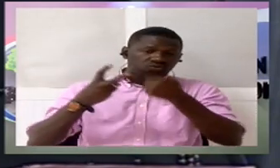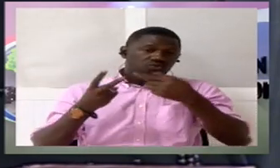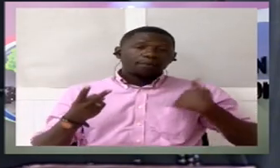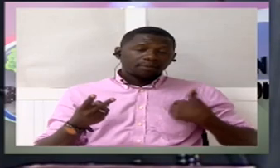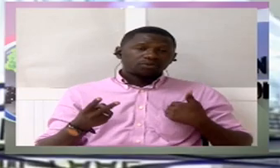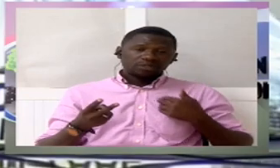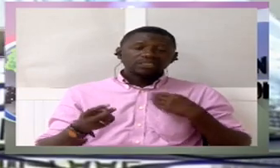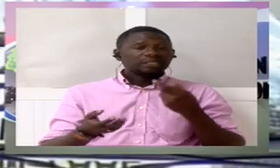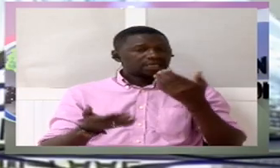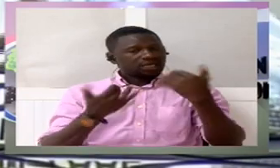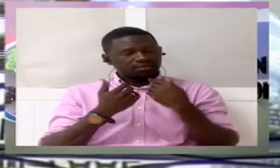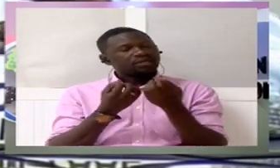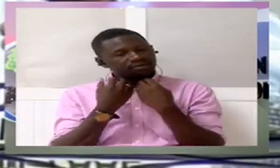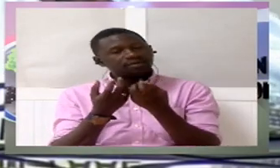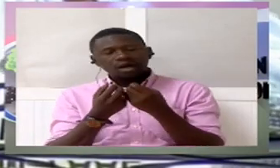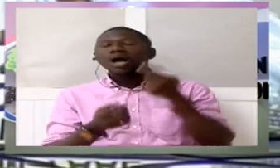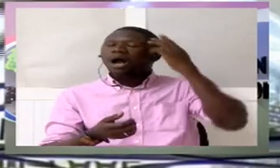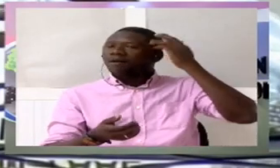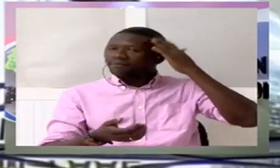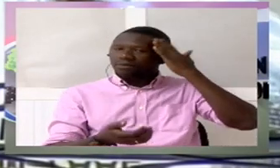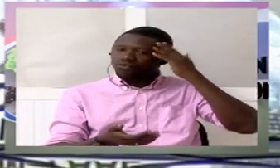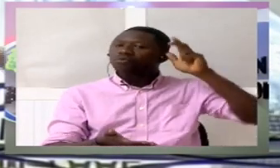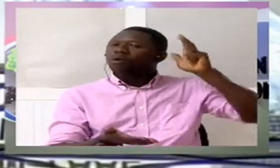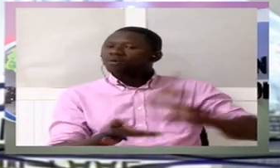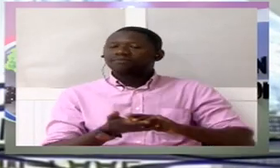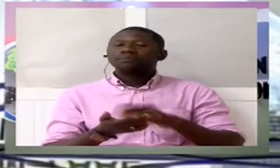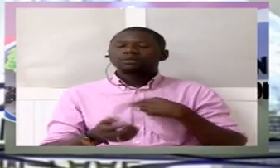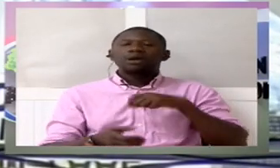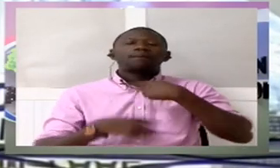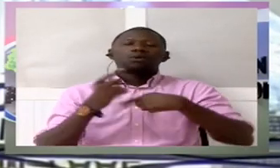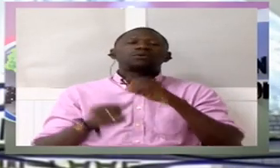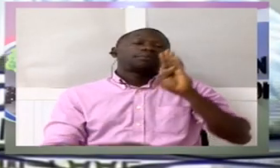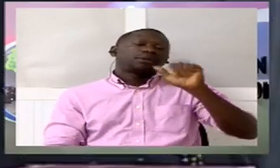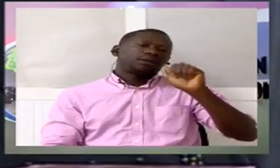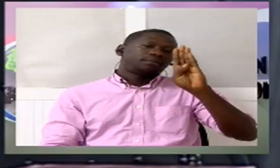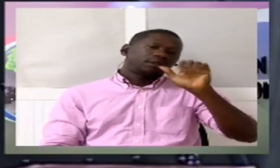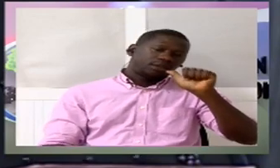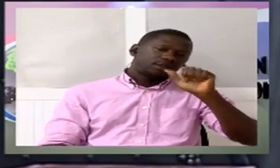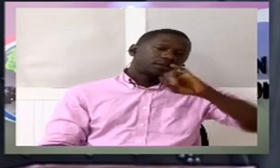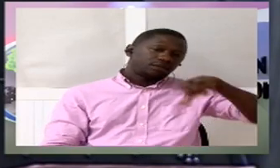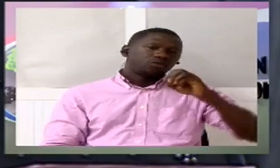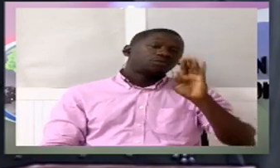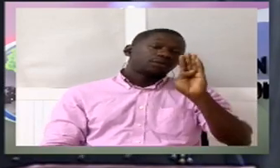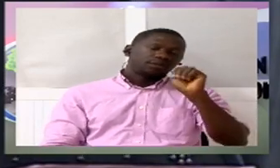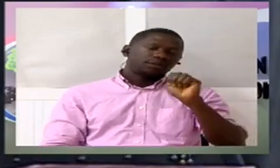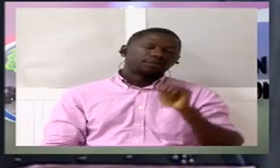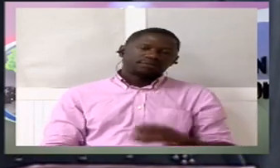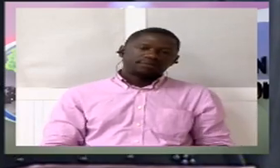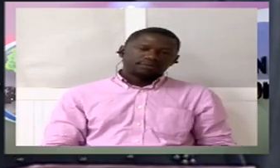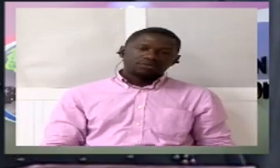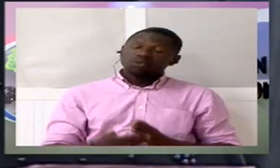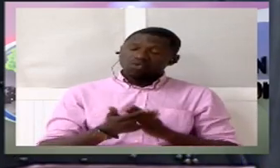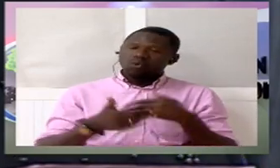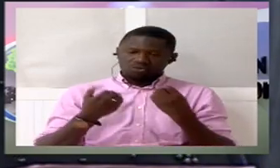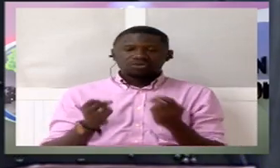himself. Indeed. So proceed and tell us more about Baba Diop. Say si tenteng yem londo men soto Baba Diop